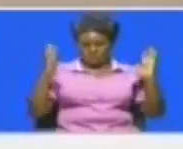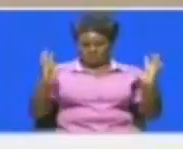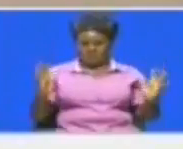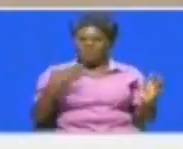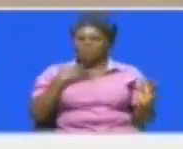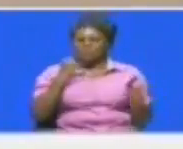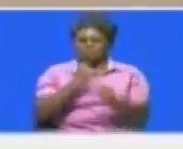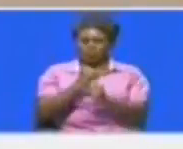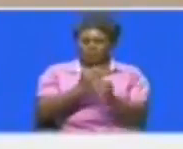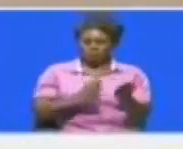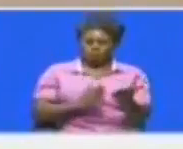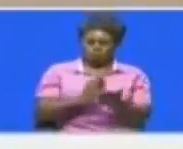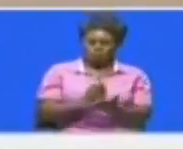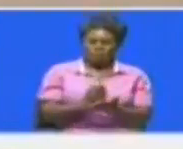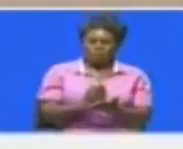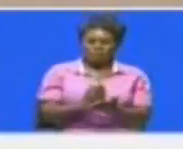that